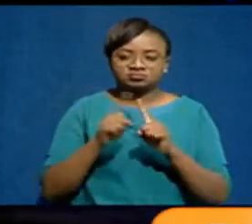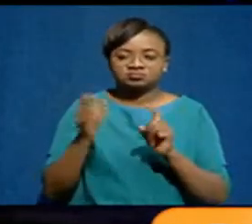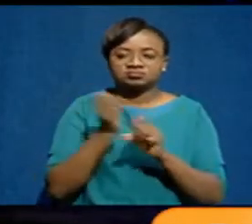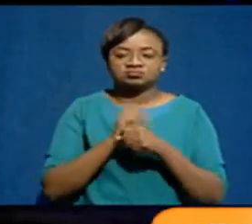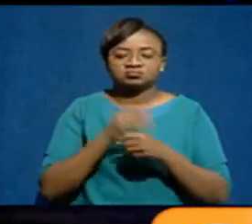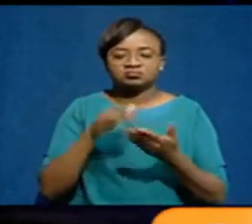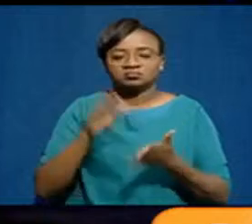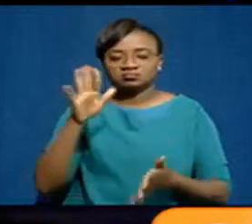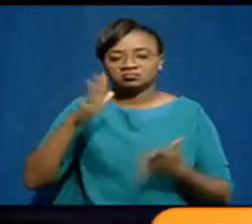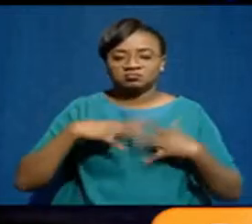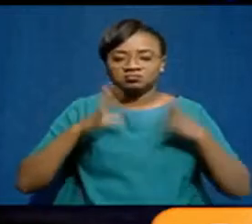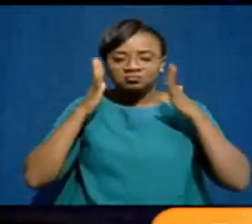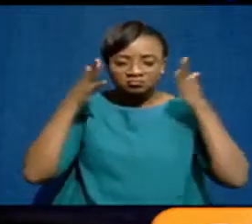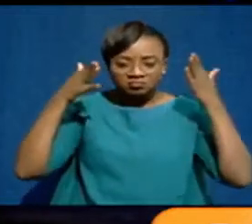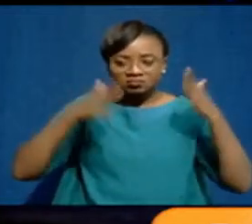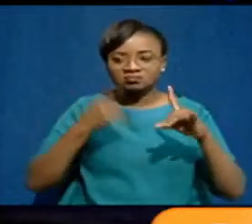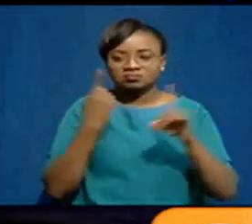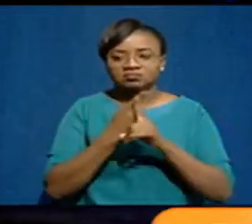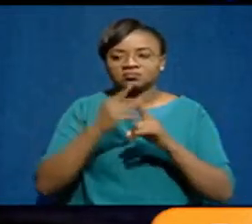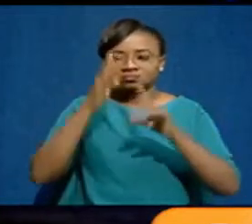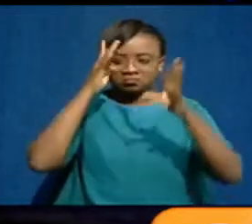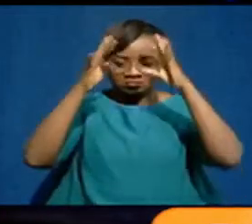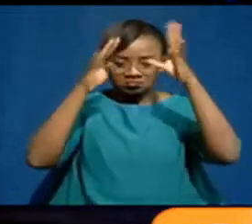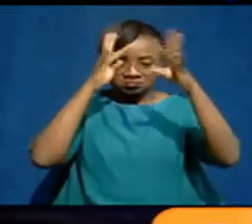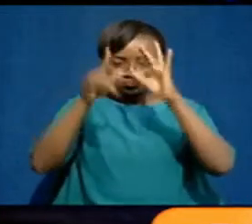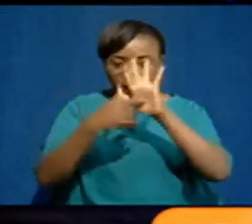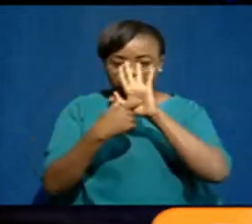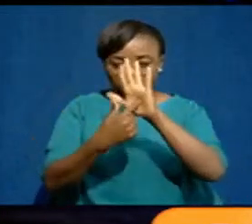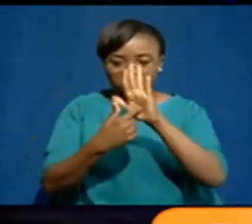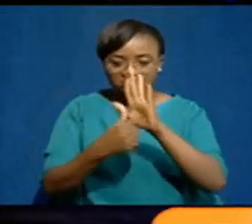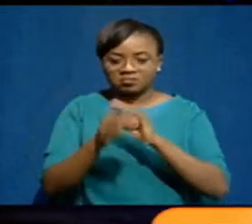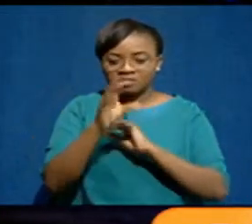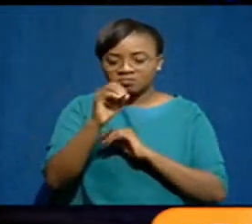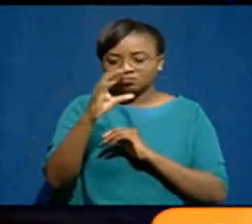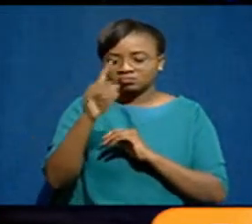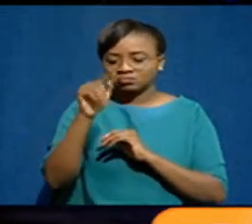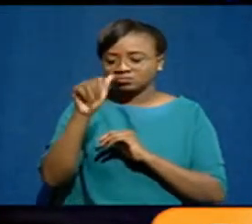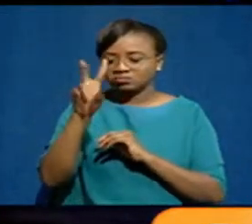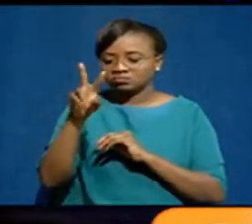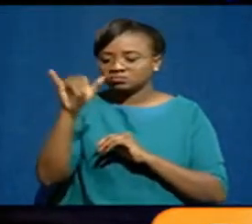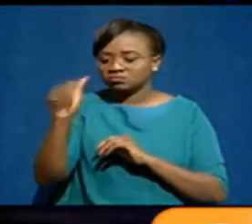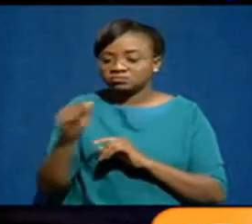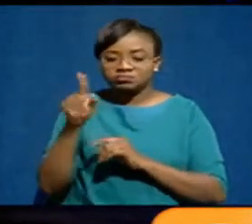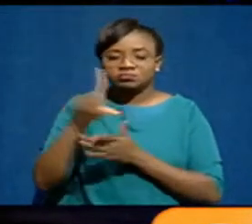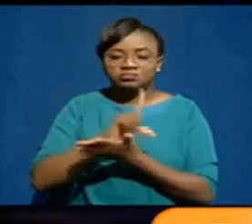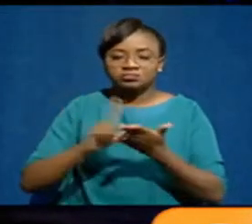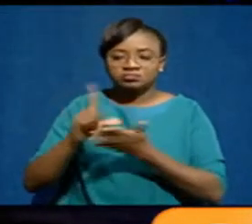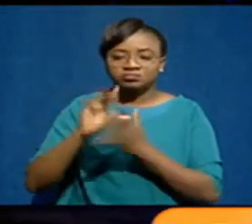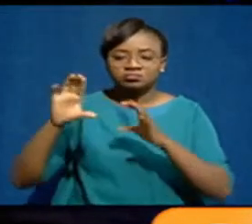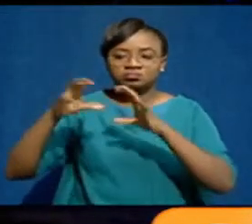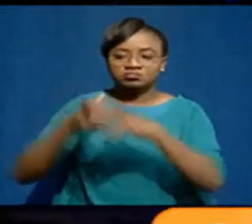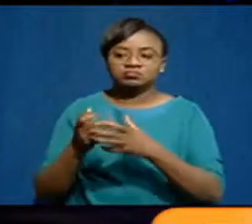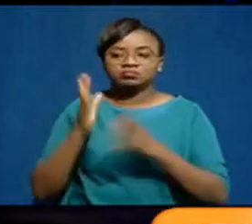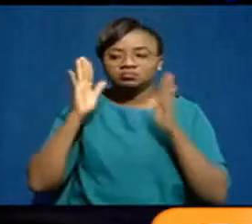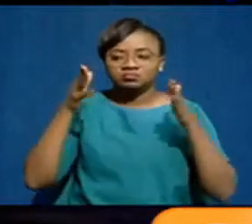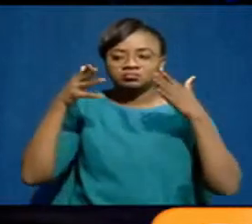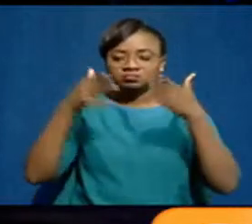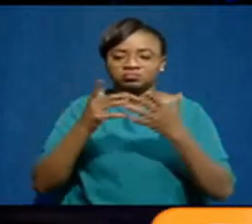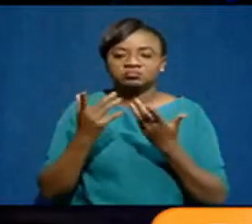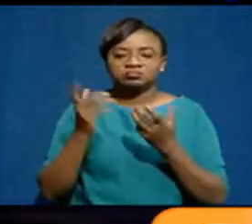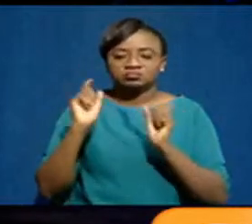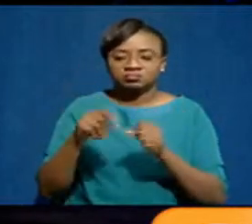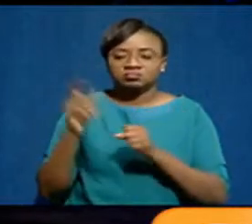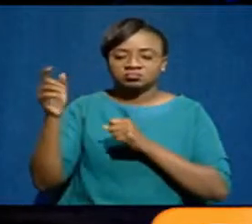into climate related initiatives. One such initiative is Octavia Carbon, a local venture specializing in direct air capture,